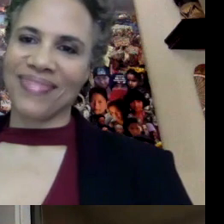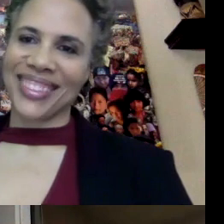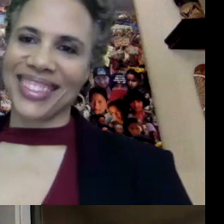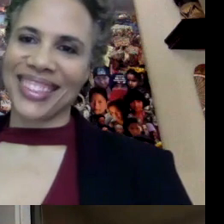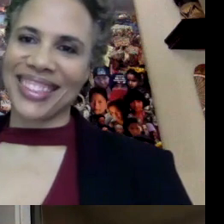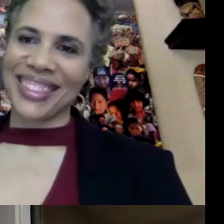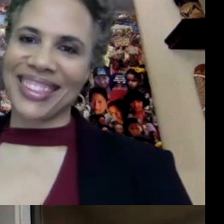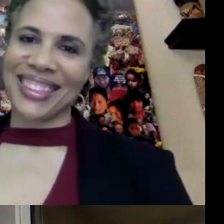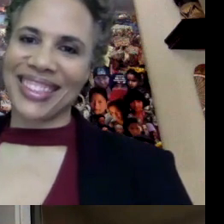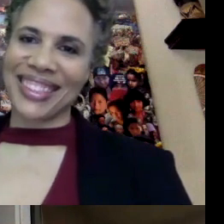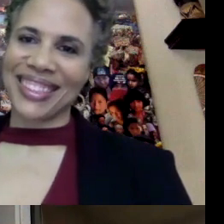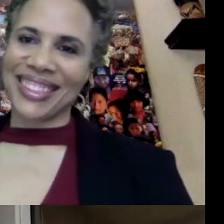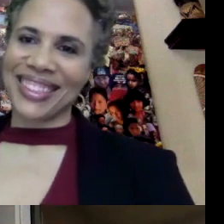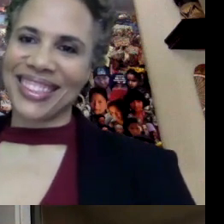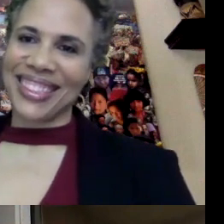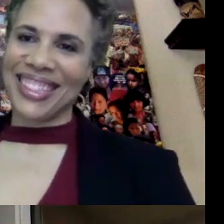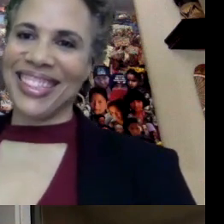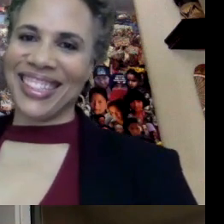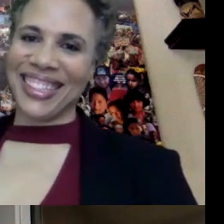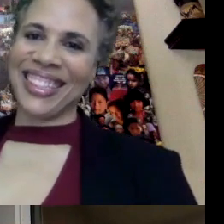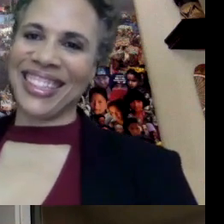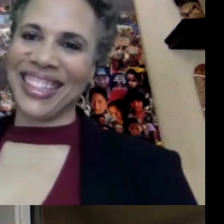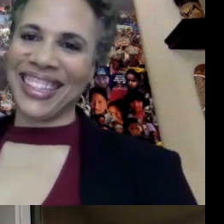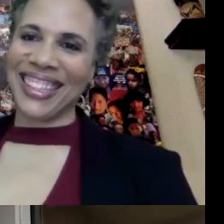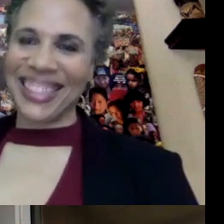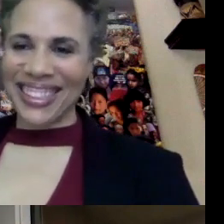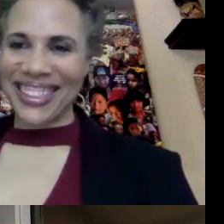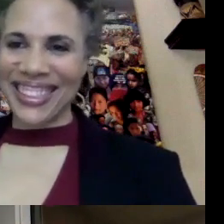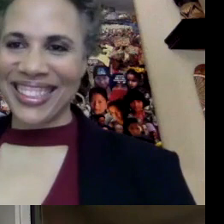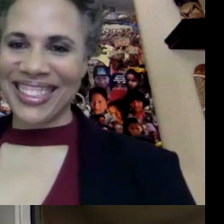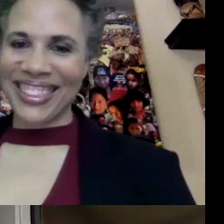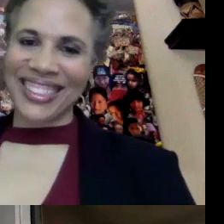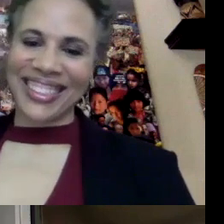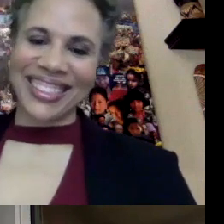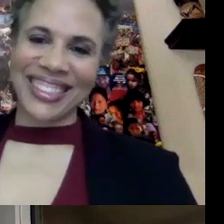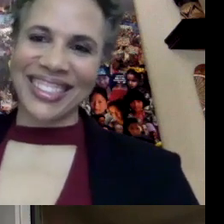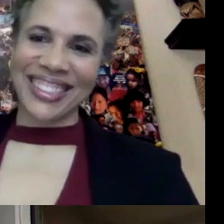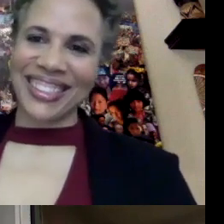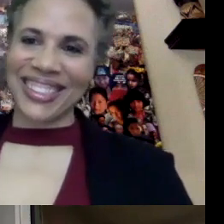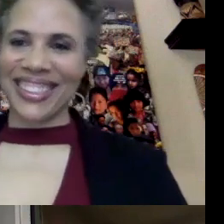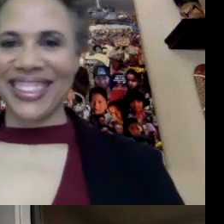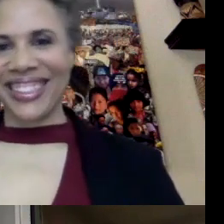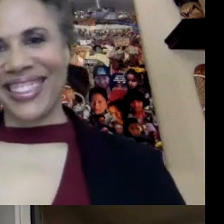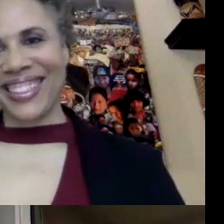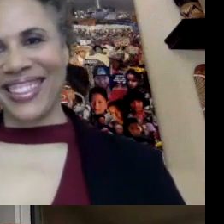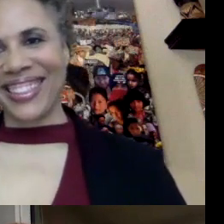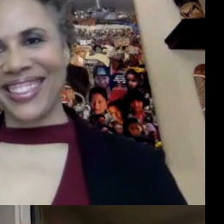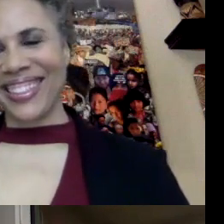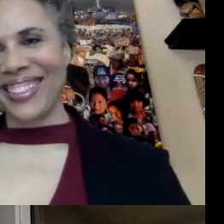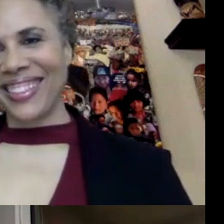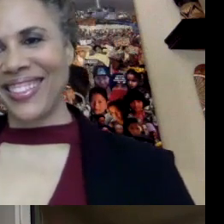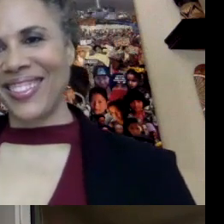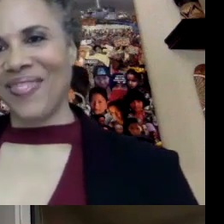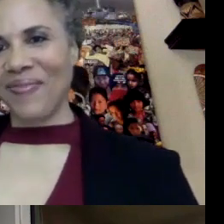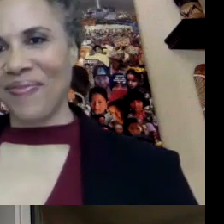Tarr and Doctors Kathleen Tarr and Caroline Heldman. We started the first annual Women's Media Summit